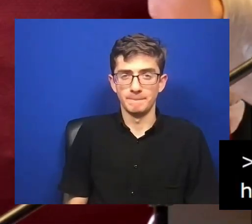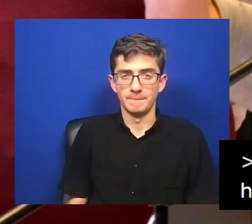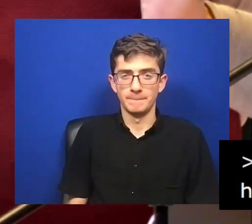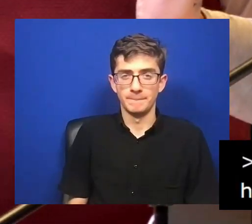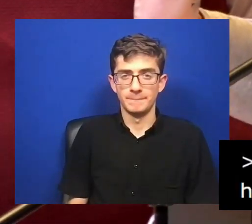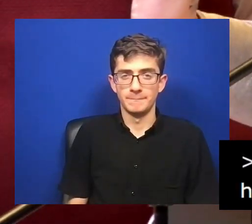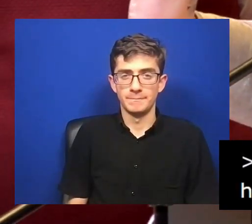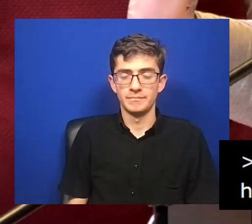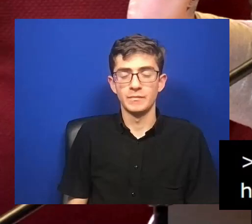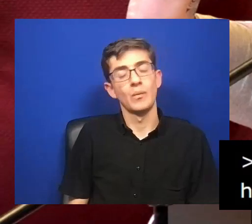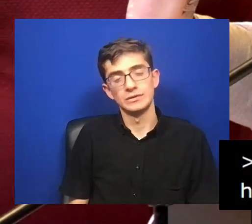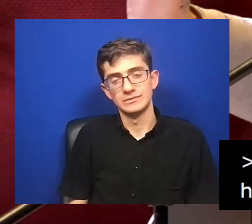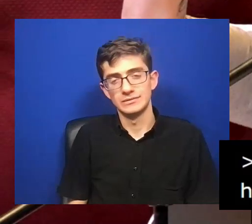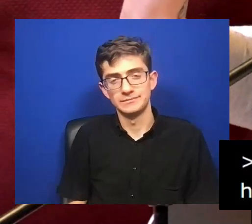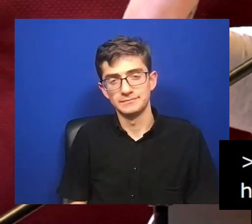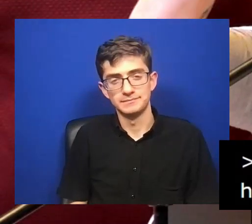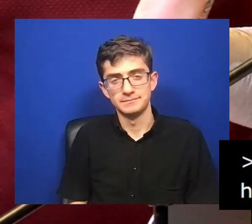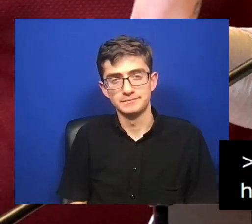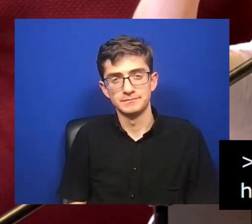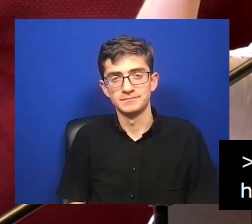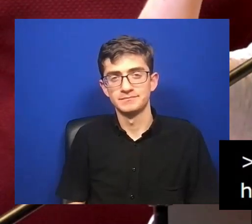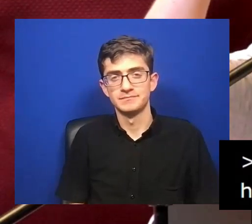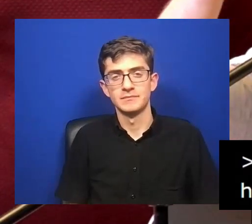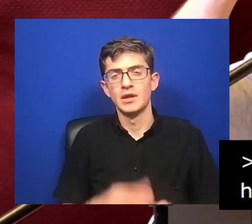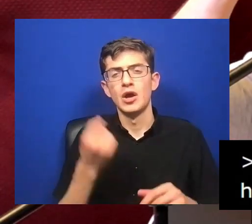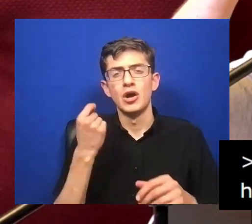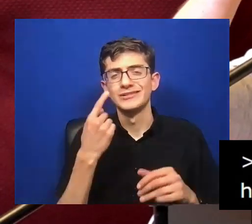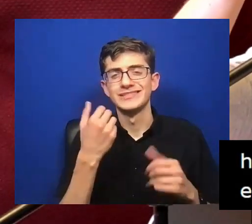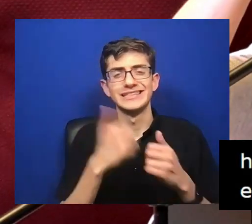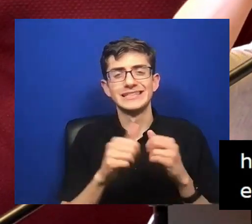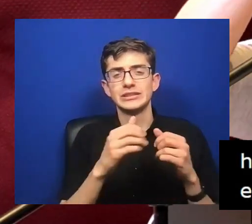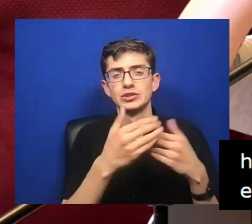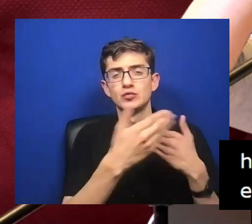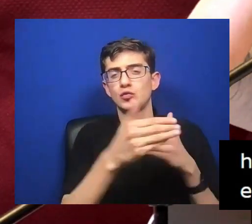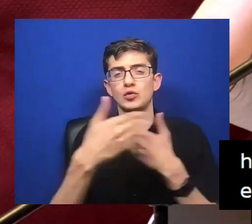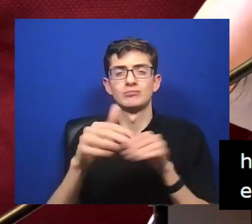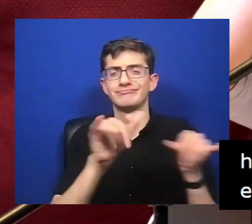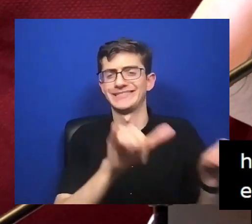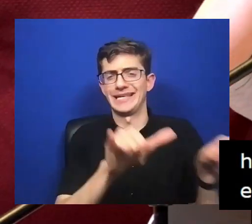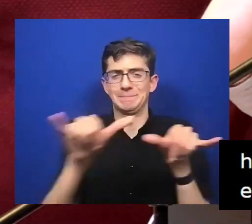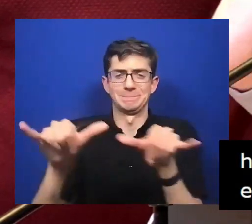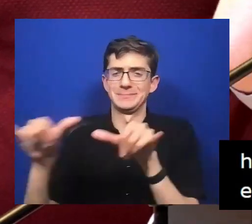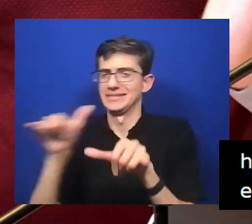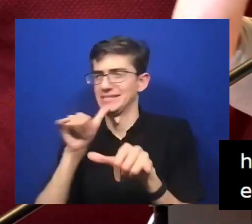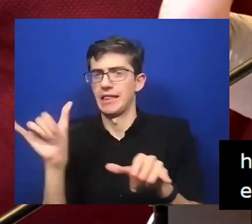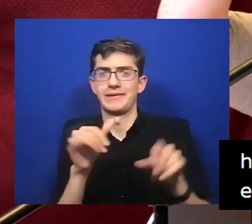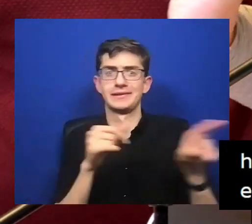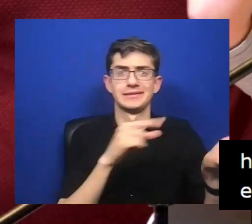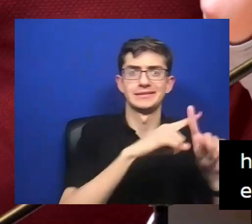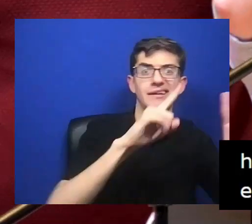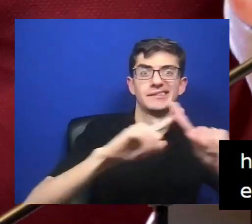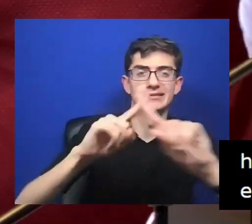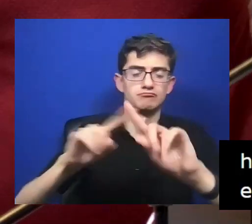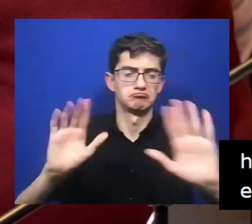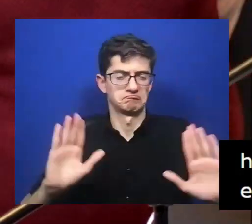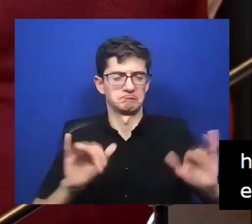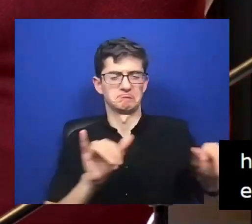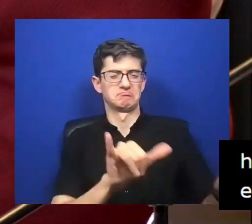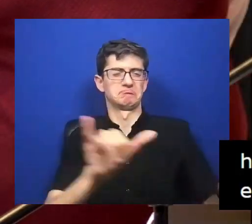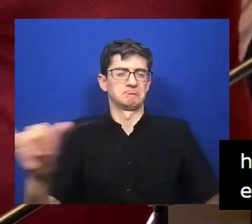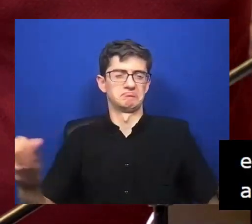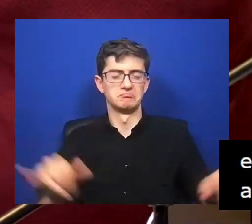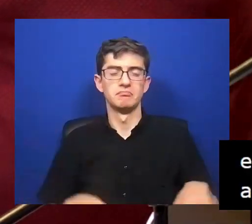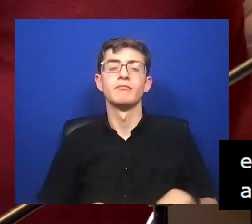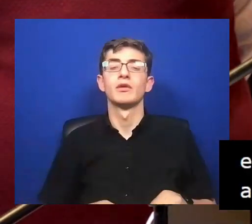these are all the same breakouts, like you're going to do the same thing in each breakout. So we'll have, if you're sitting